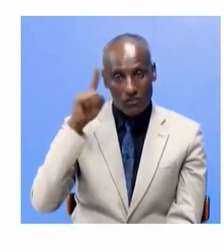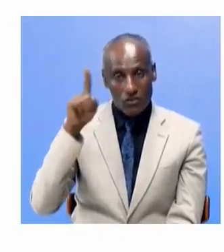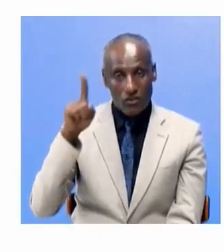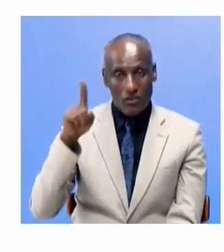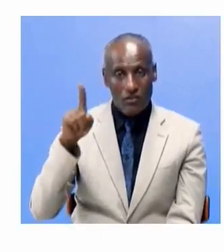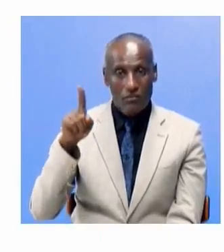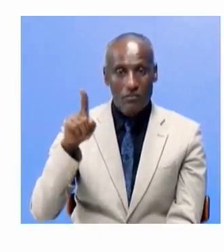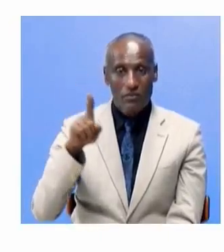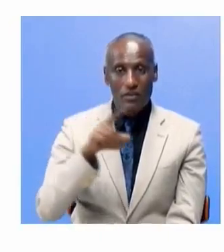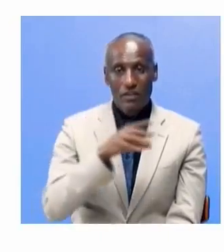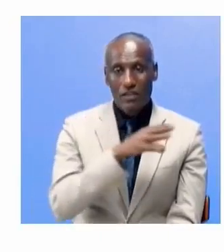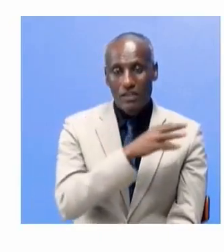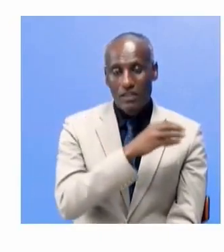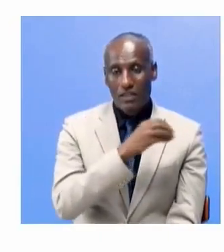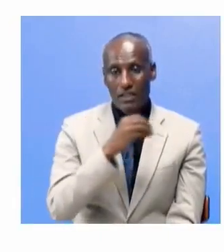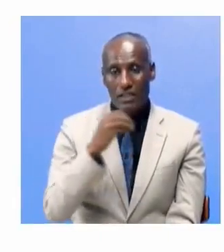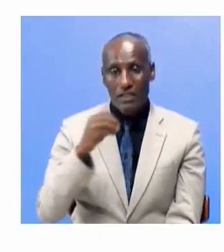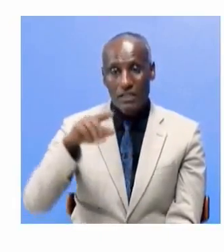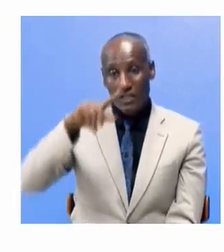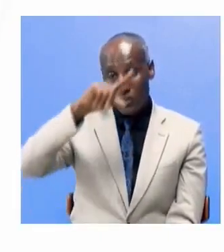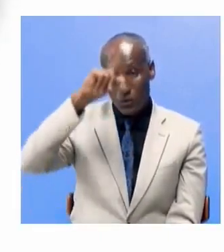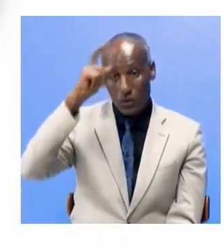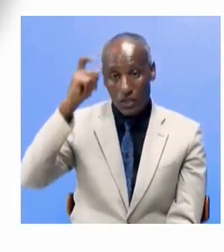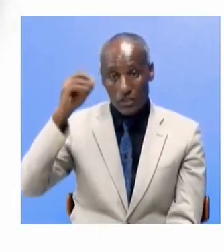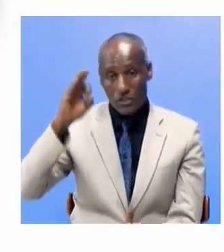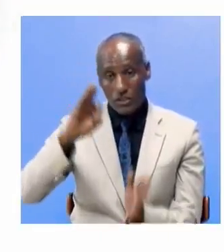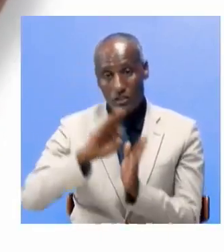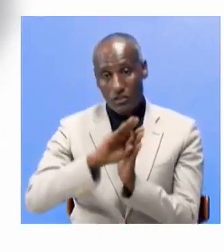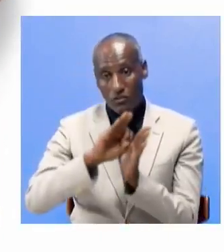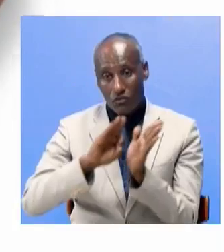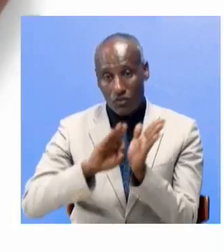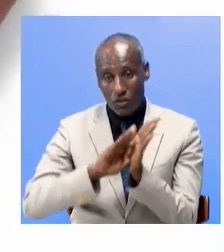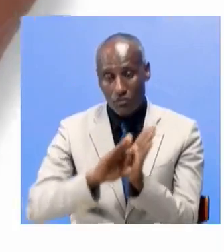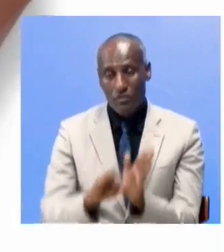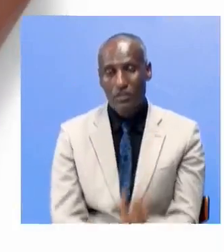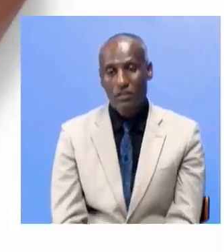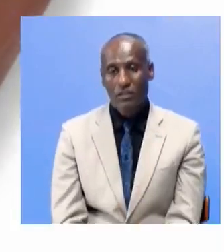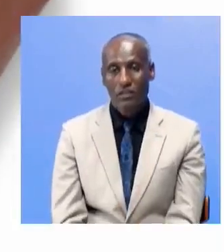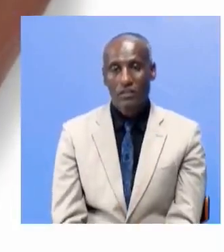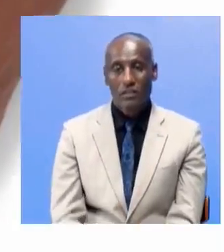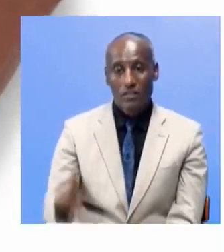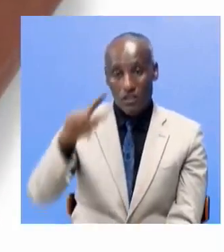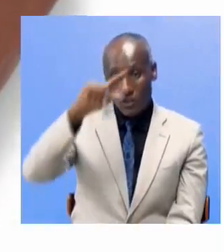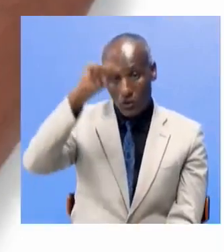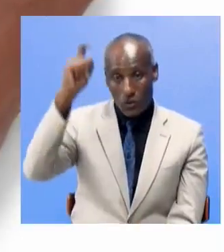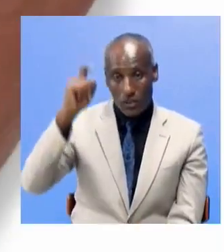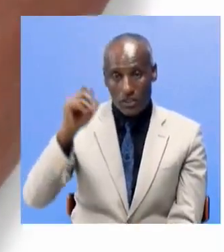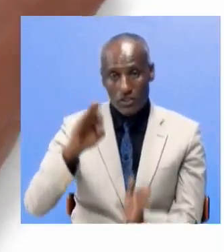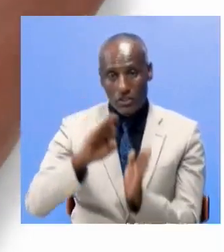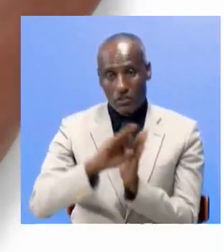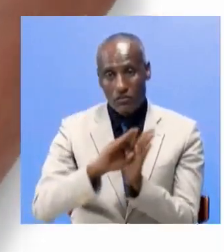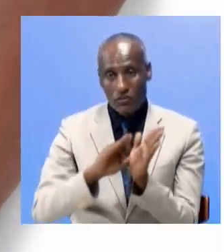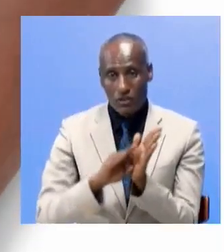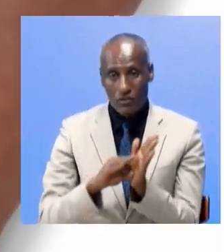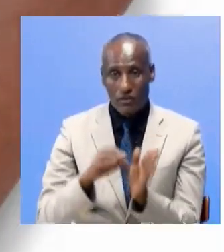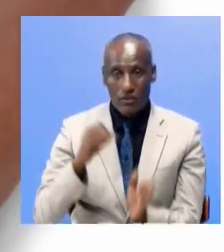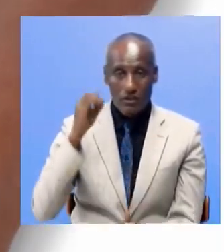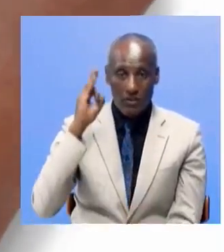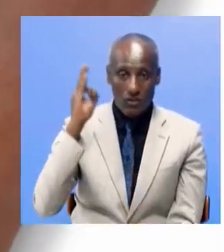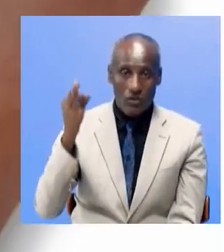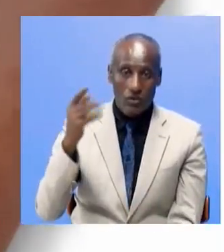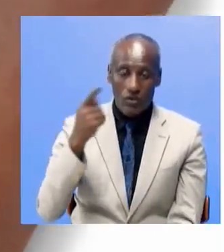and question form, or interrogative means question form of